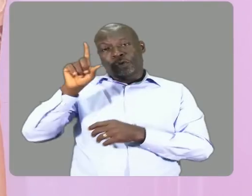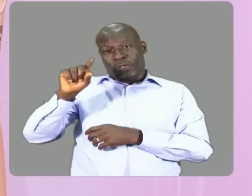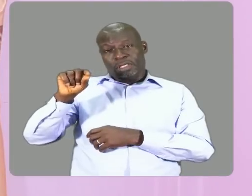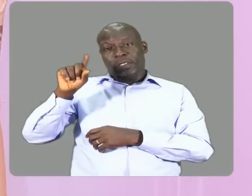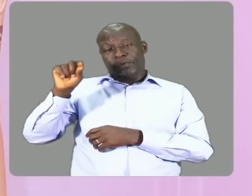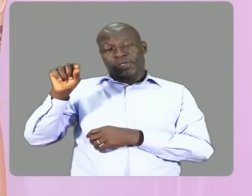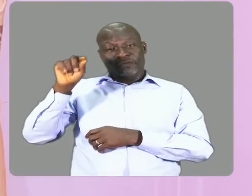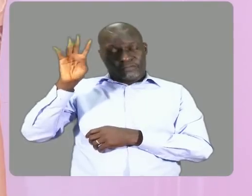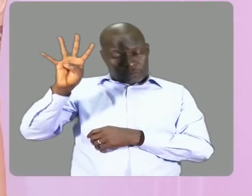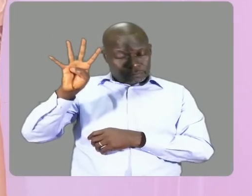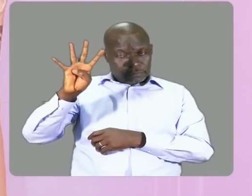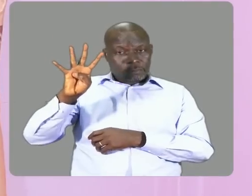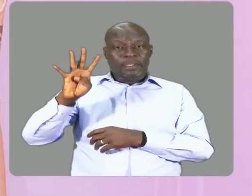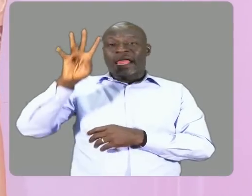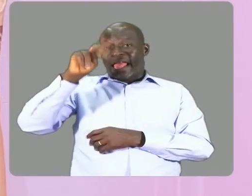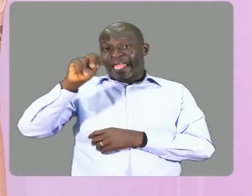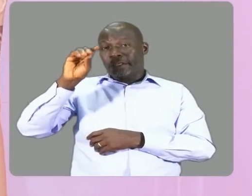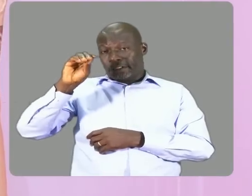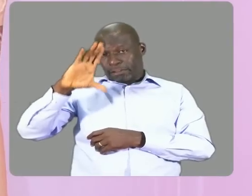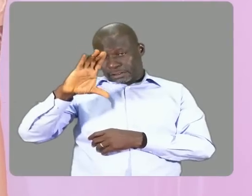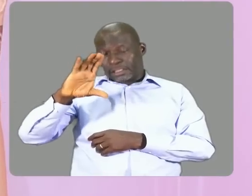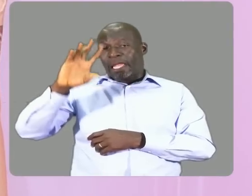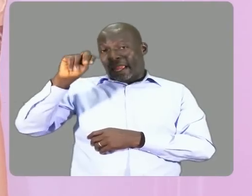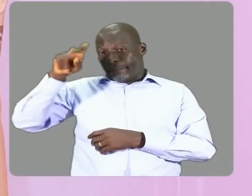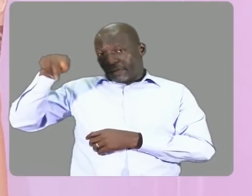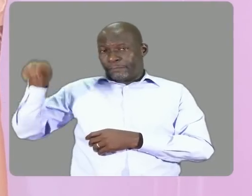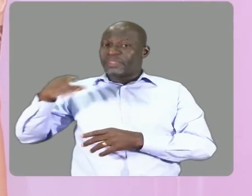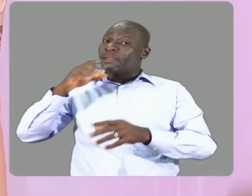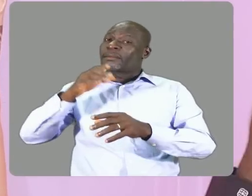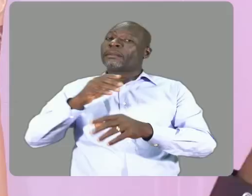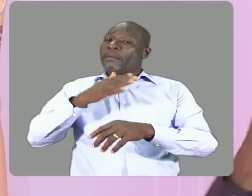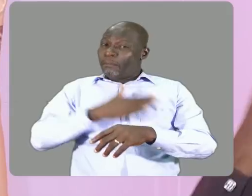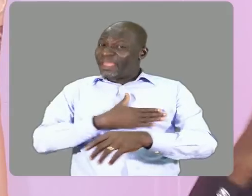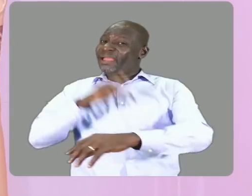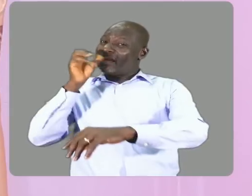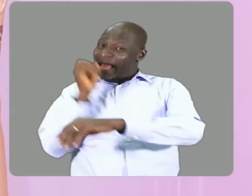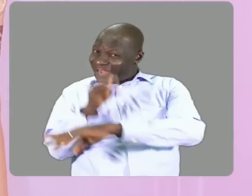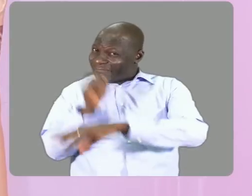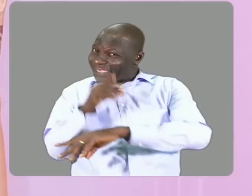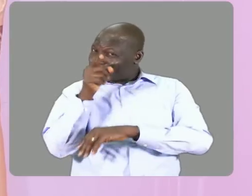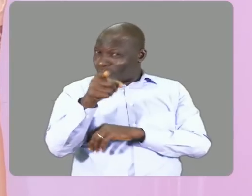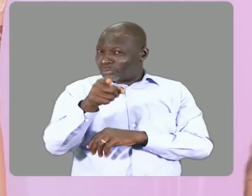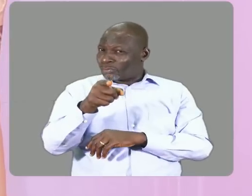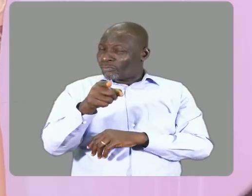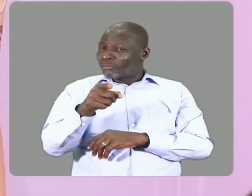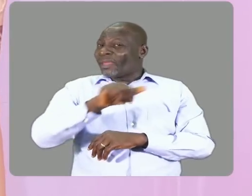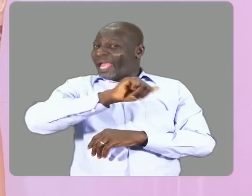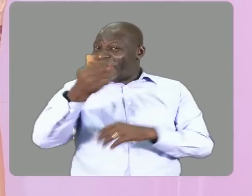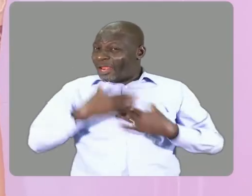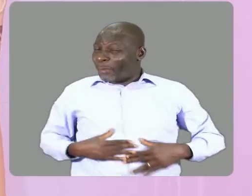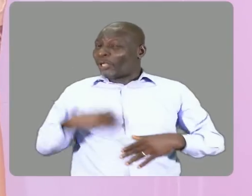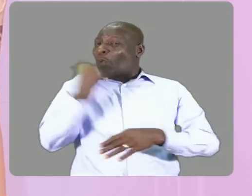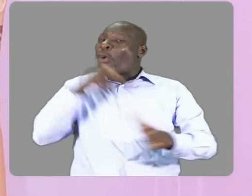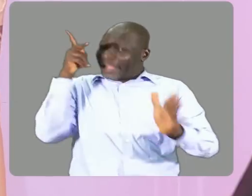2024 ye se ye beto aba ndc ni no mpp mitumfo wo abibi jeje wo munam